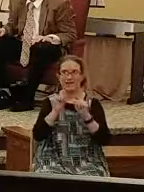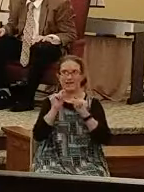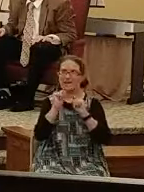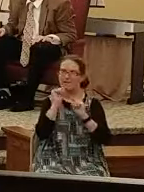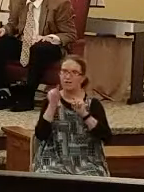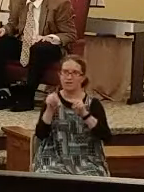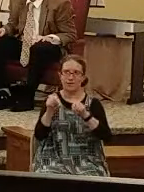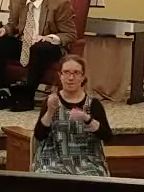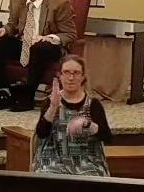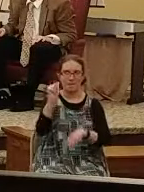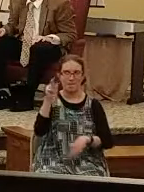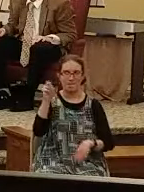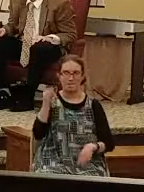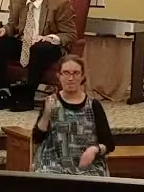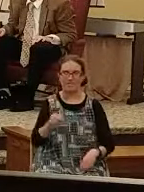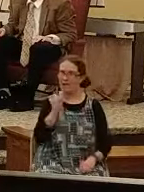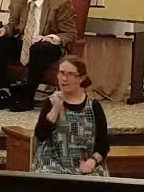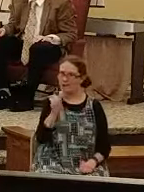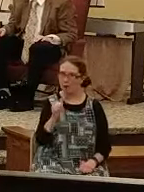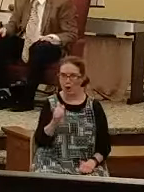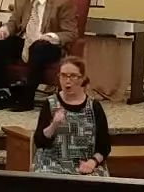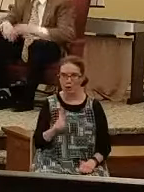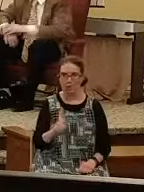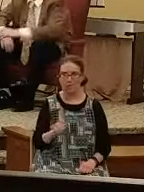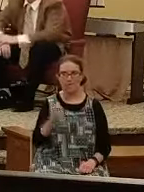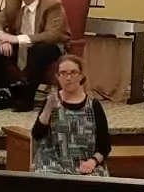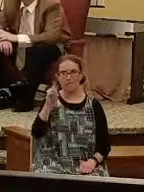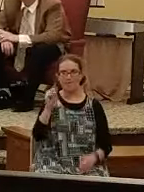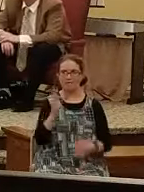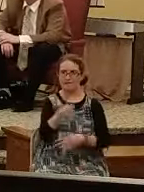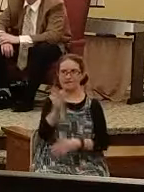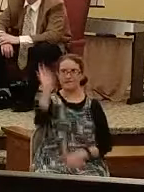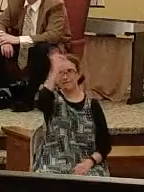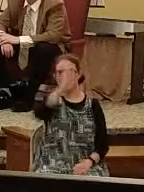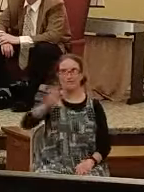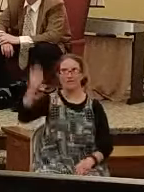bars. Amen. I'm not going to be at the strip club next Friday night.